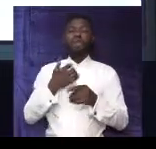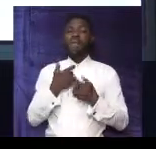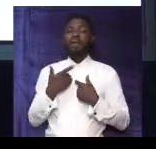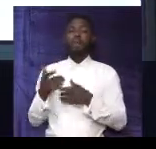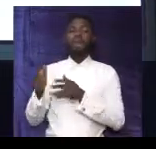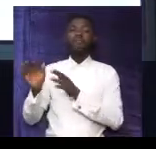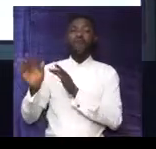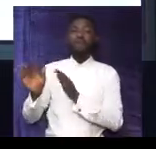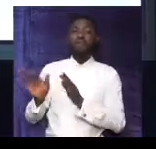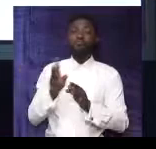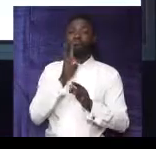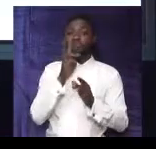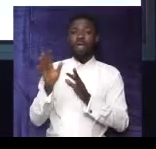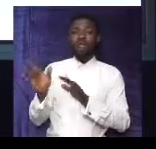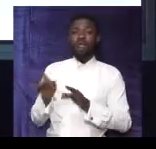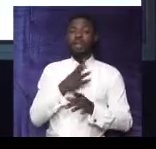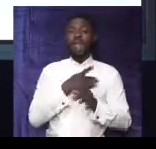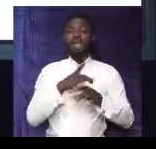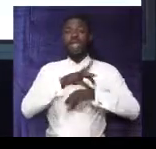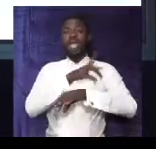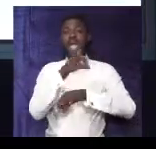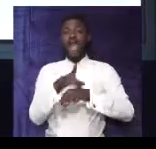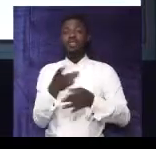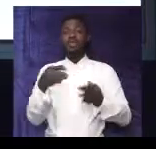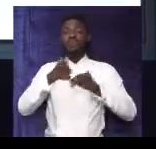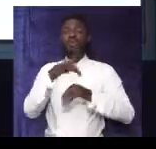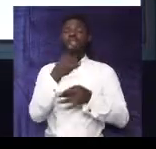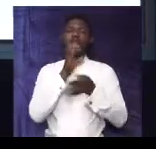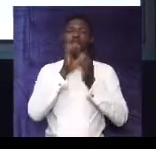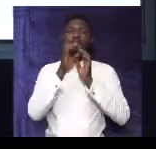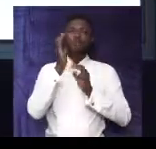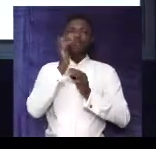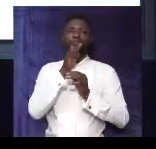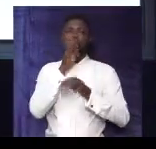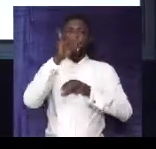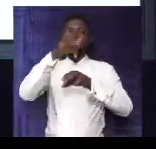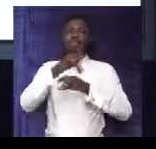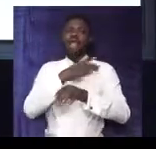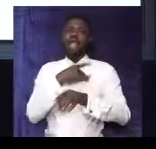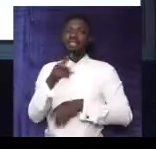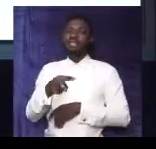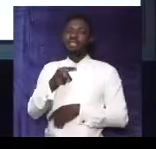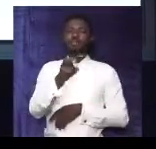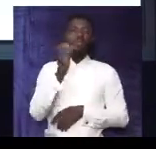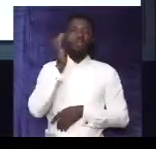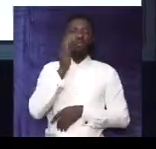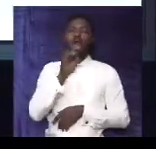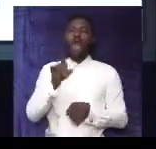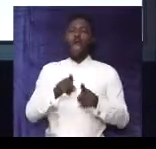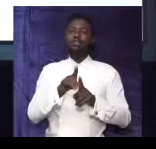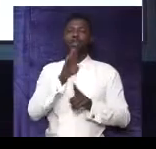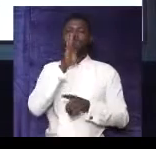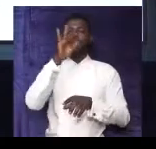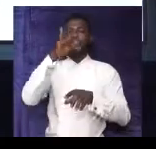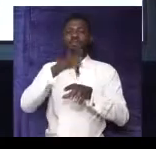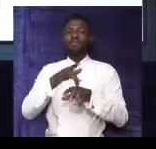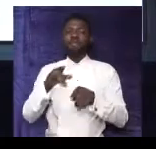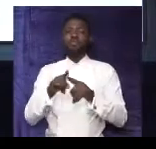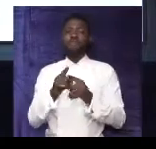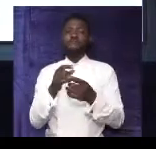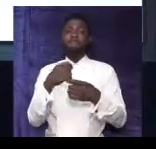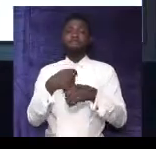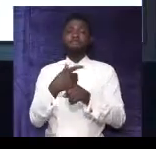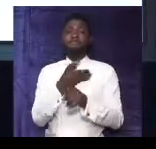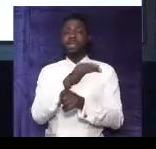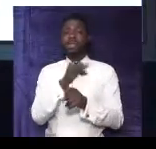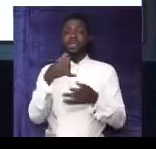have earthquake, you should know that the communication will be affected. The transportation will also be affected.